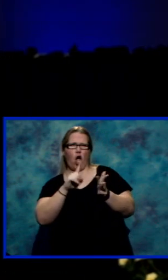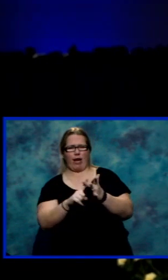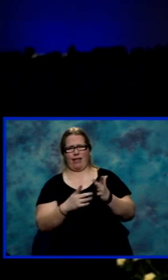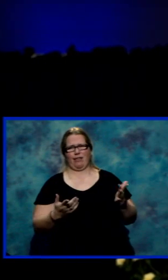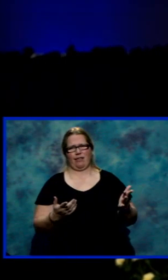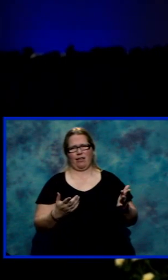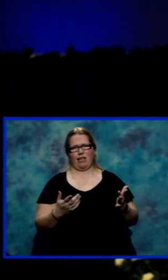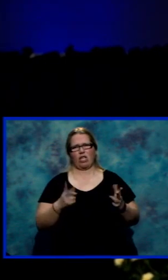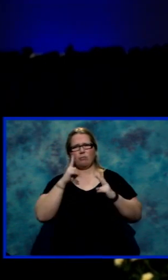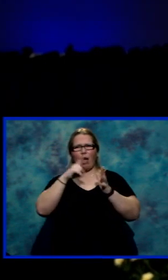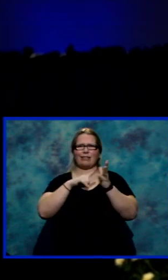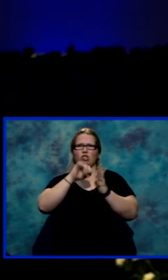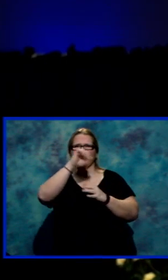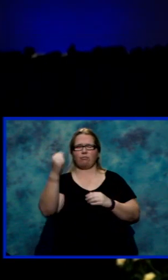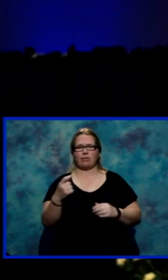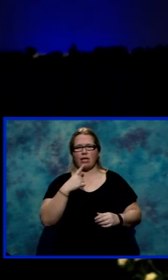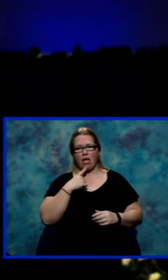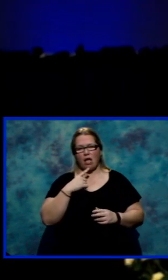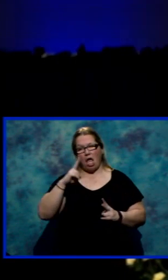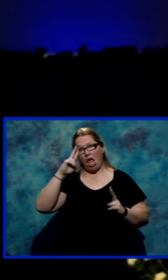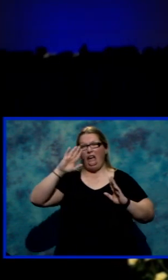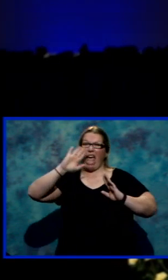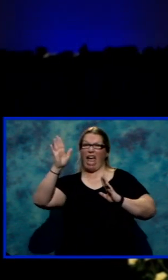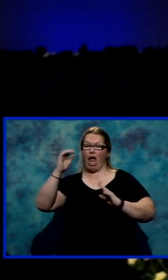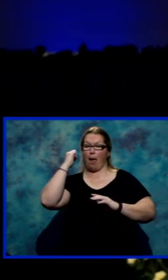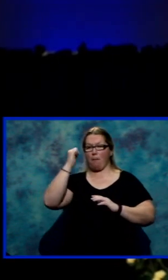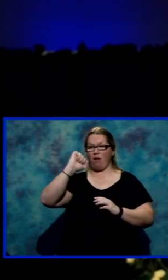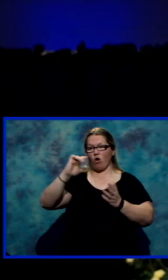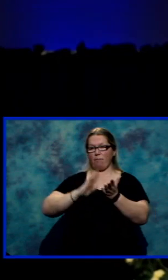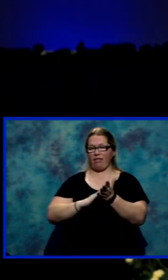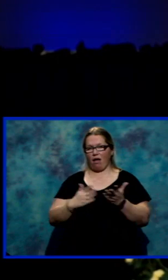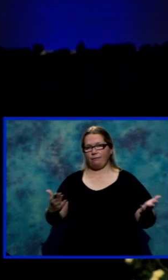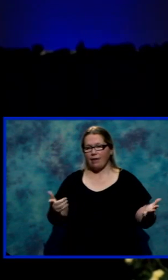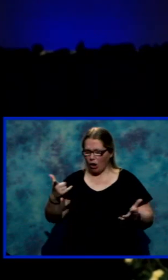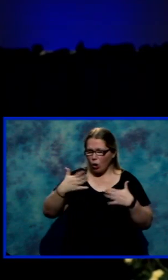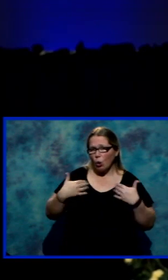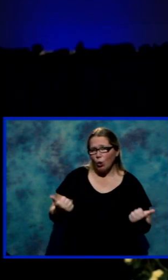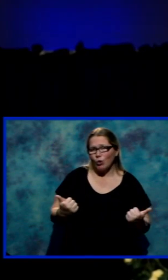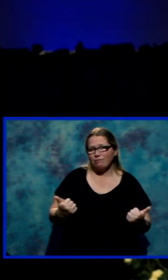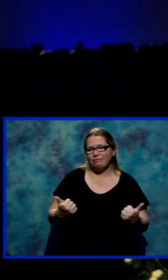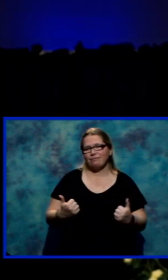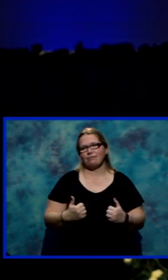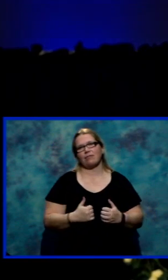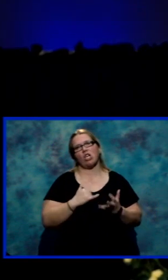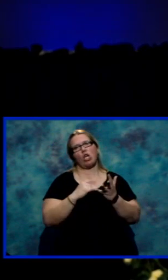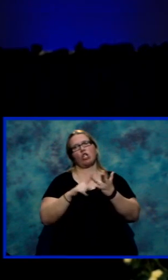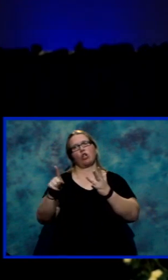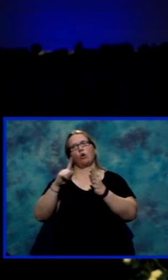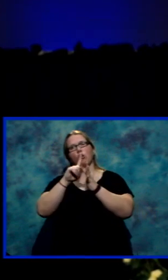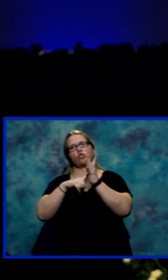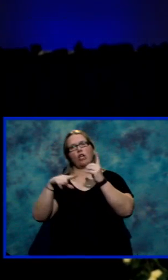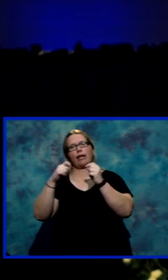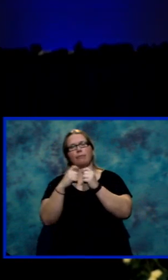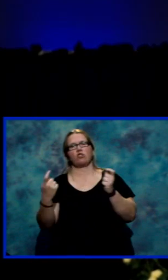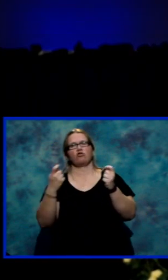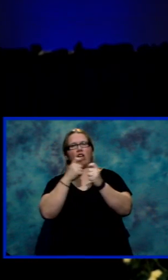a shepherd, hey, murderer of your mother, how you doing today? And so he changed the